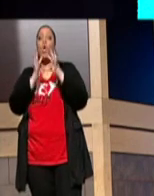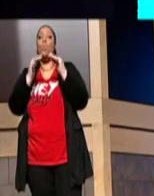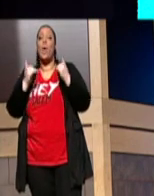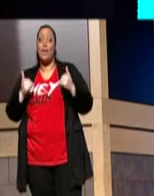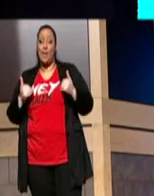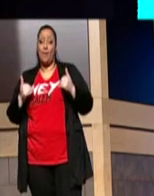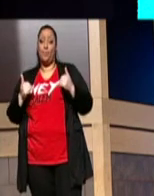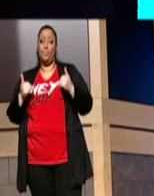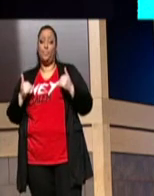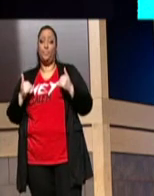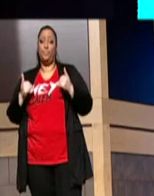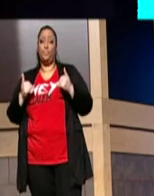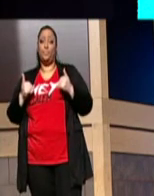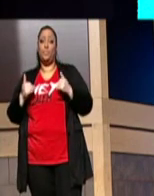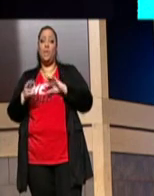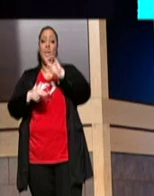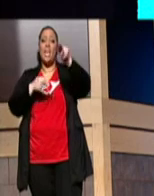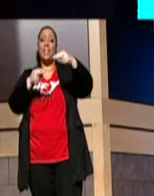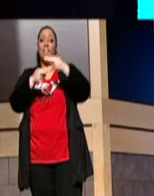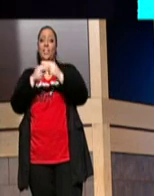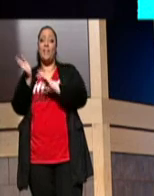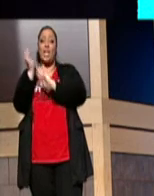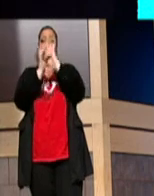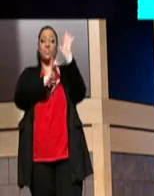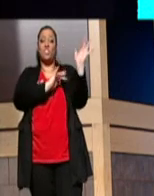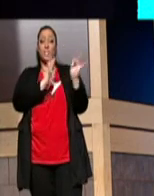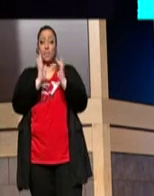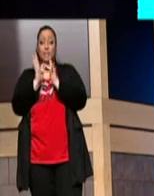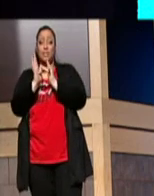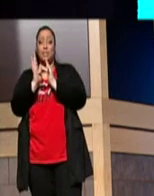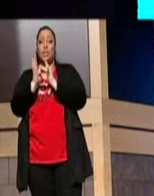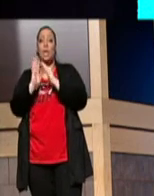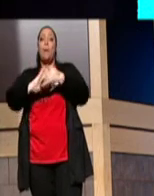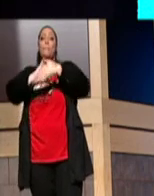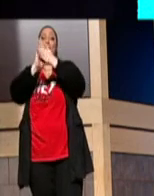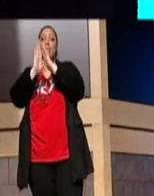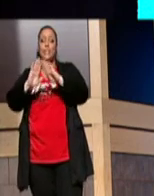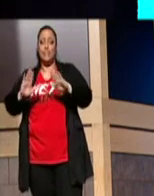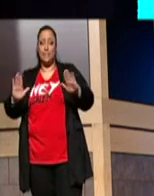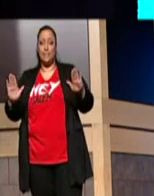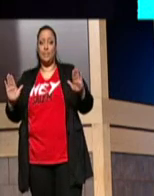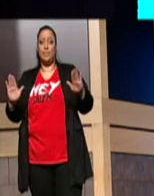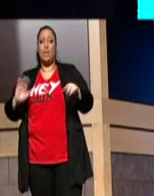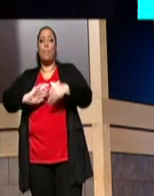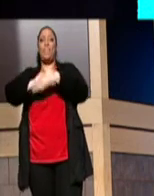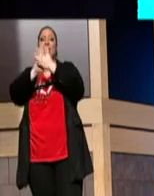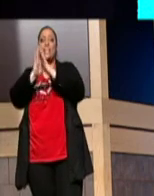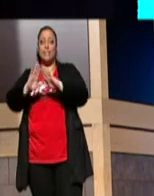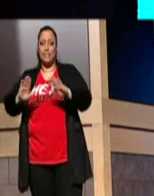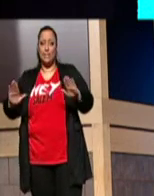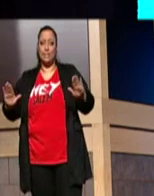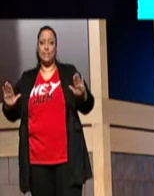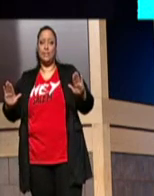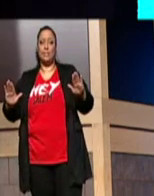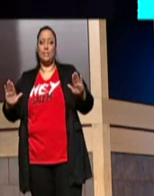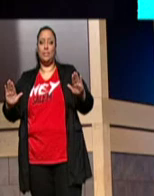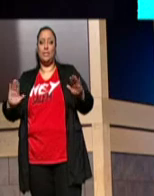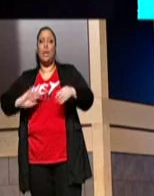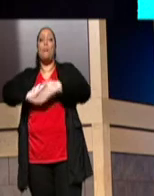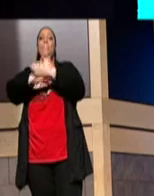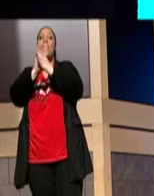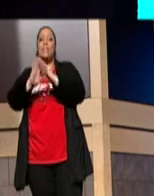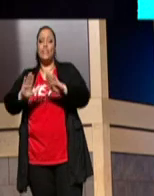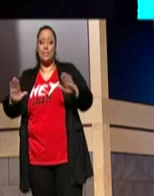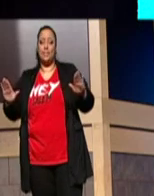now. Right now. And in the name of Jesus. And in the name of Jesus. Peace. Peace. Peace. Peace.